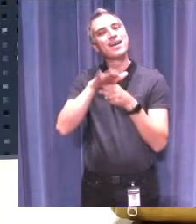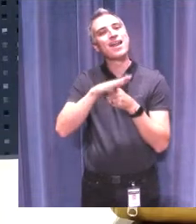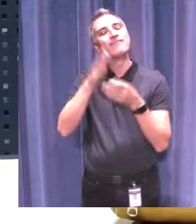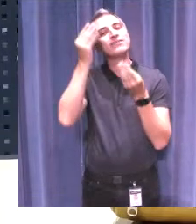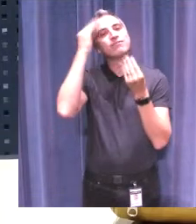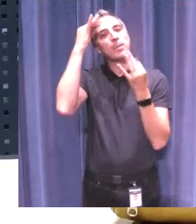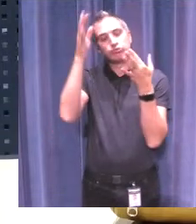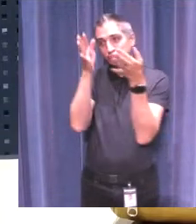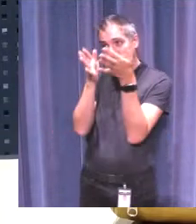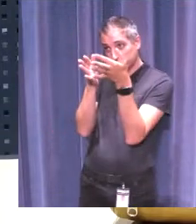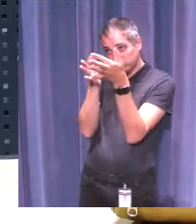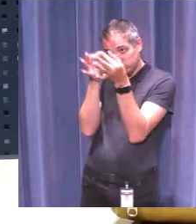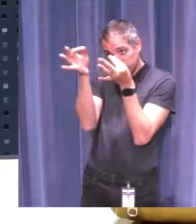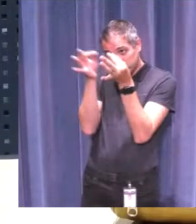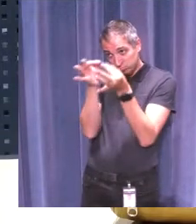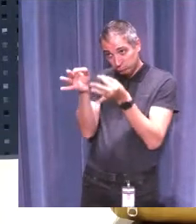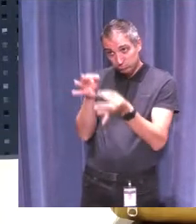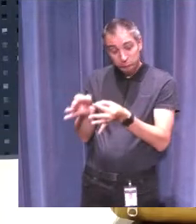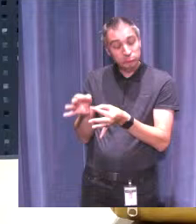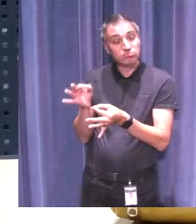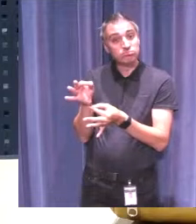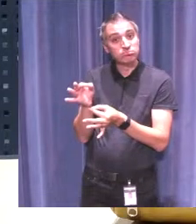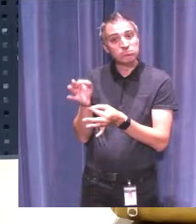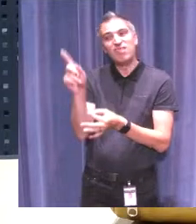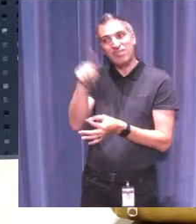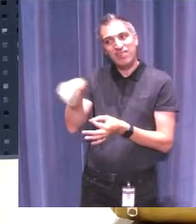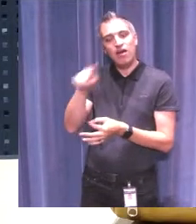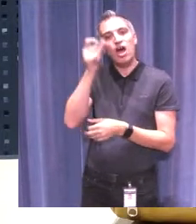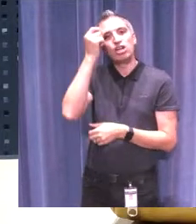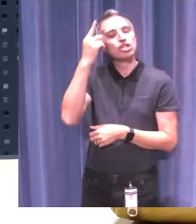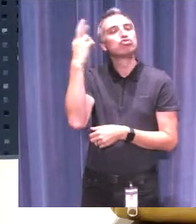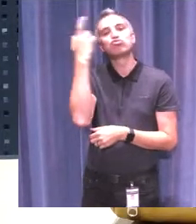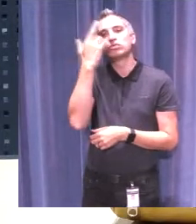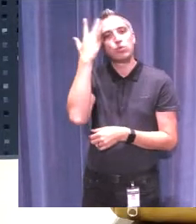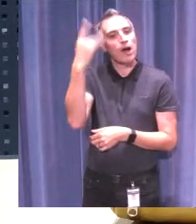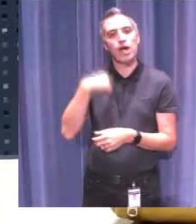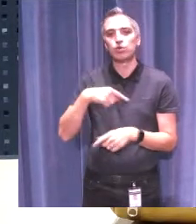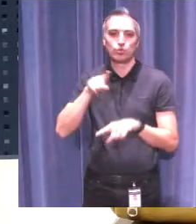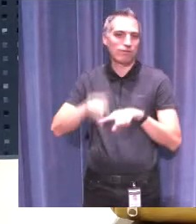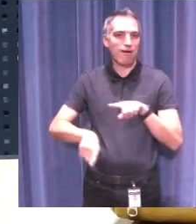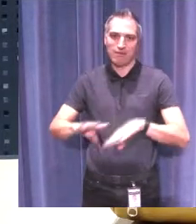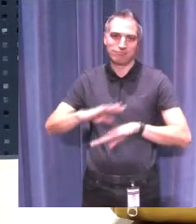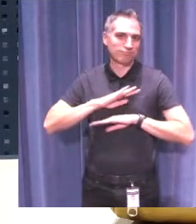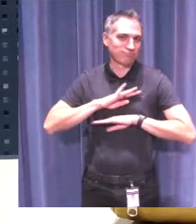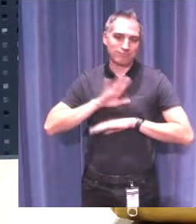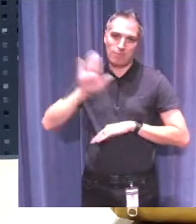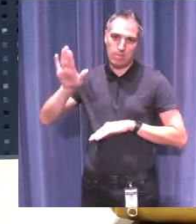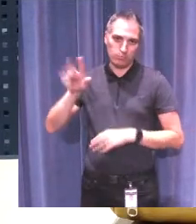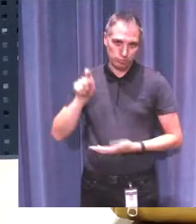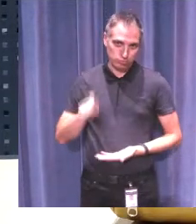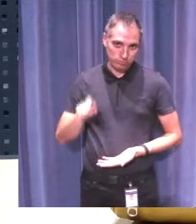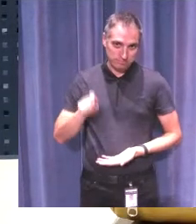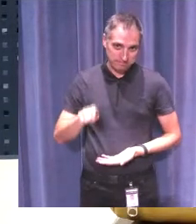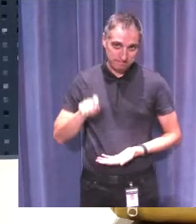explain to them so they understand why that you cannot do that. But